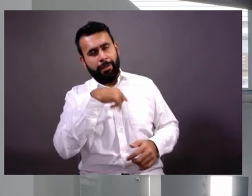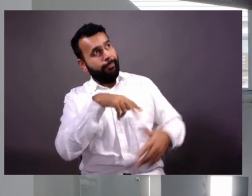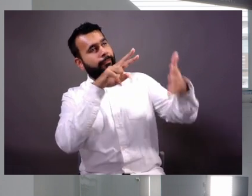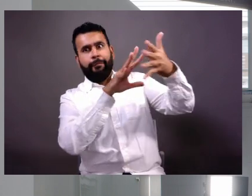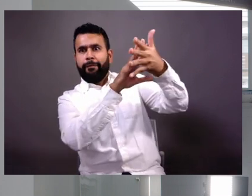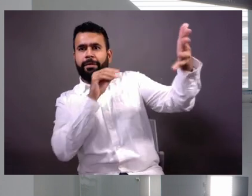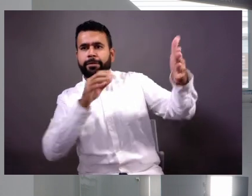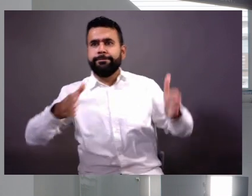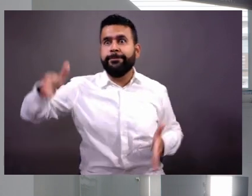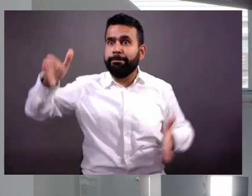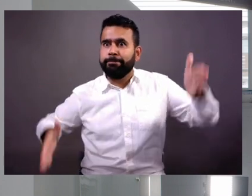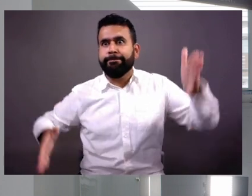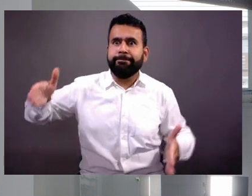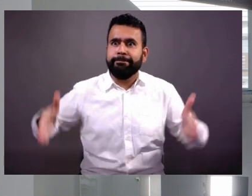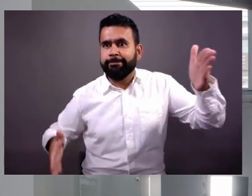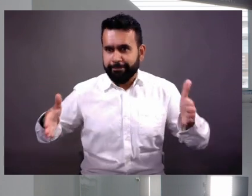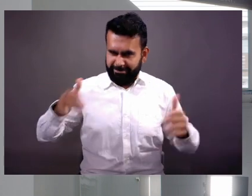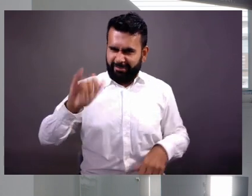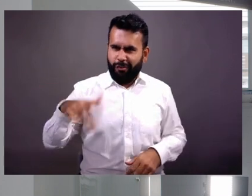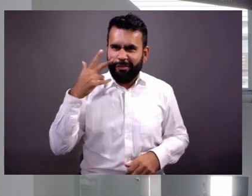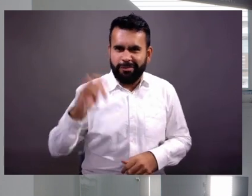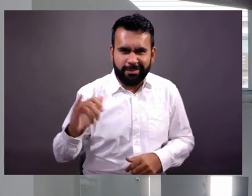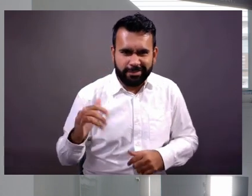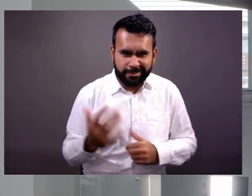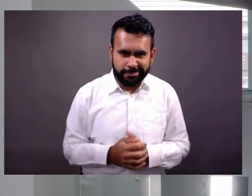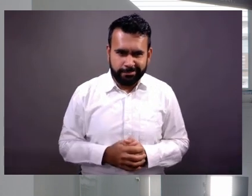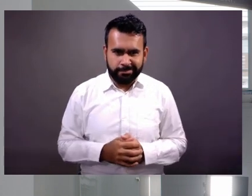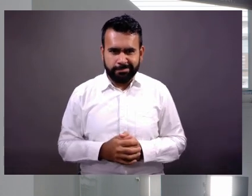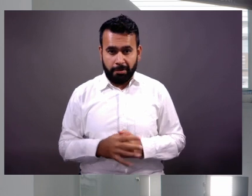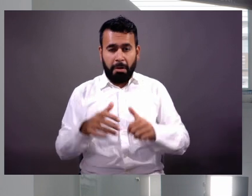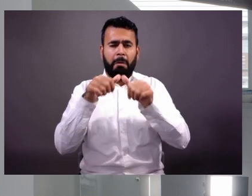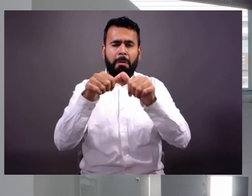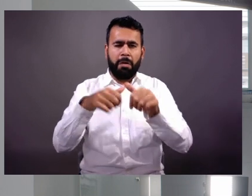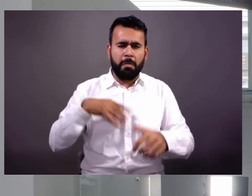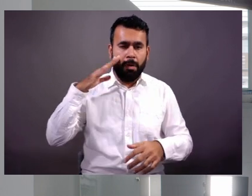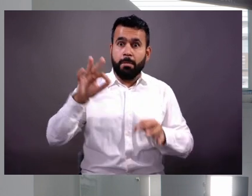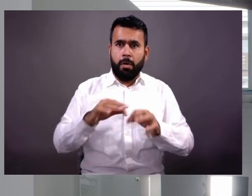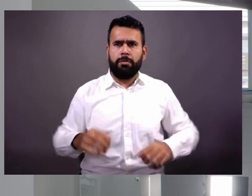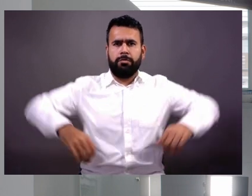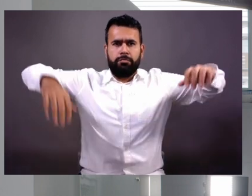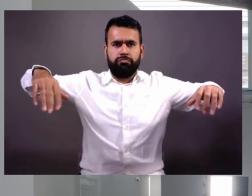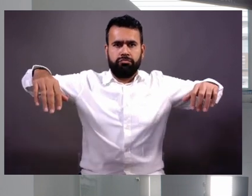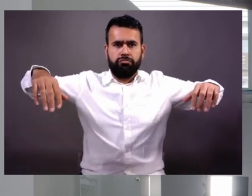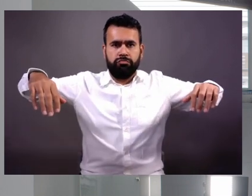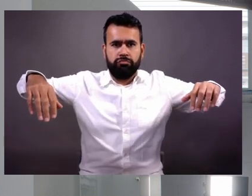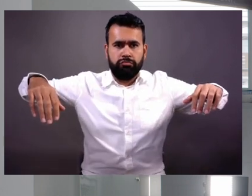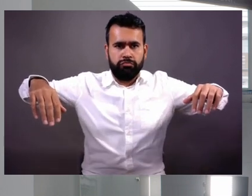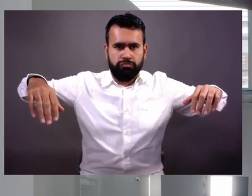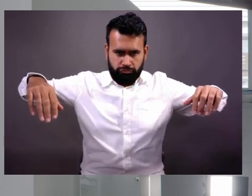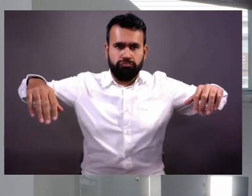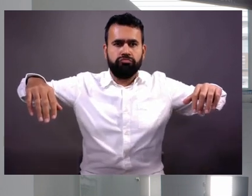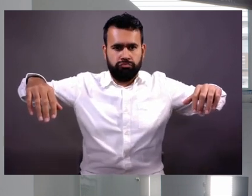what we're trying to do is kind of emulating a robot. So what our hands are gonna start like is we're gonna have parallel to the floor, like so 90-degree